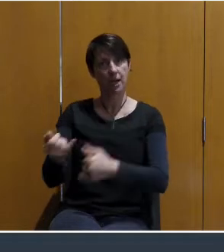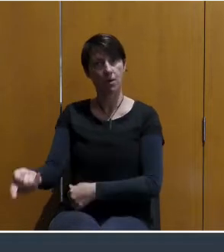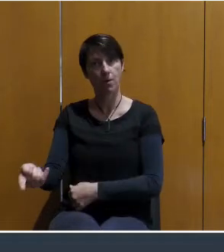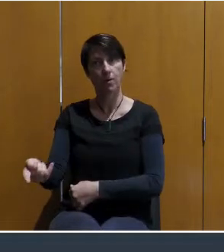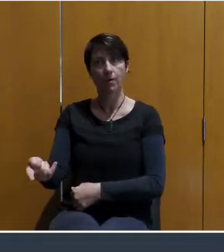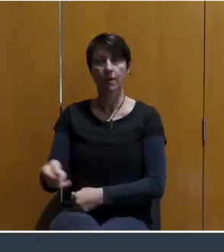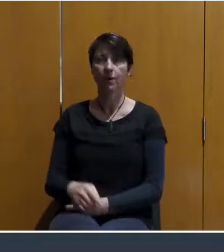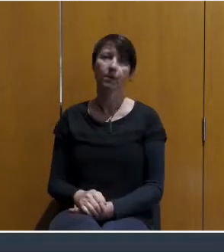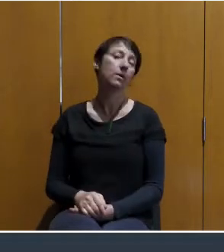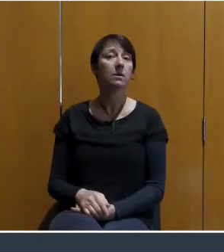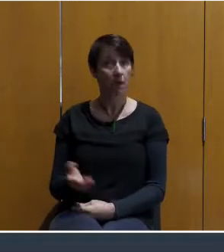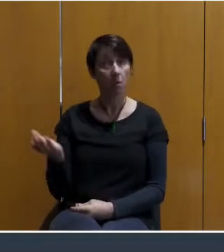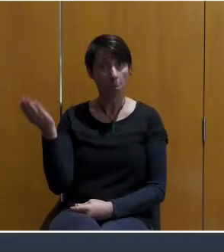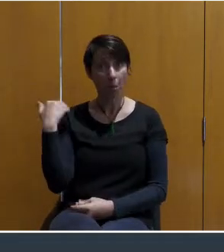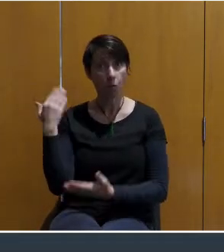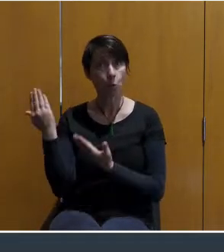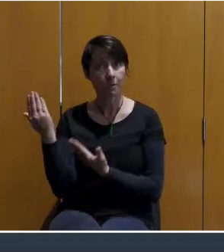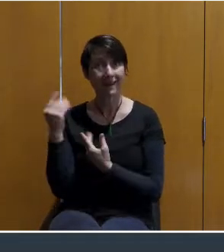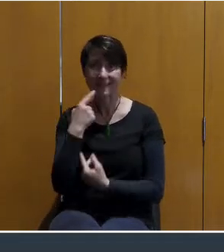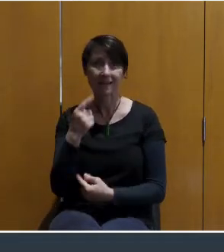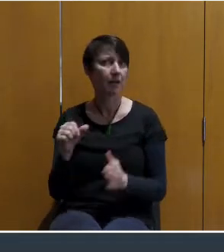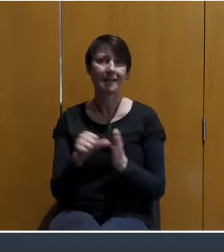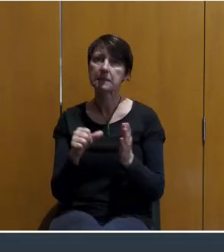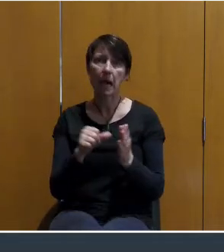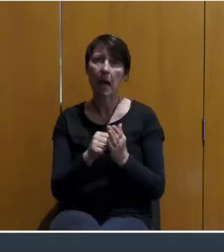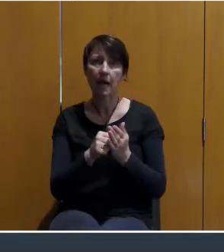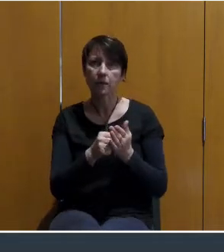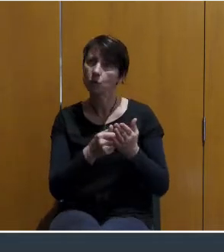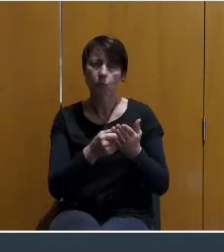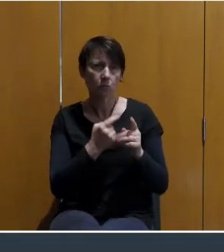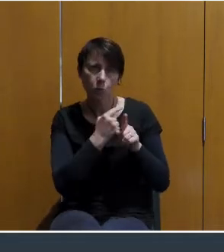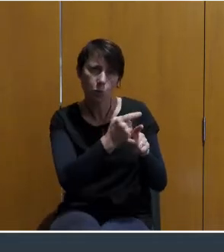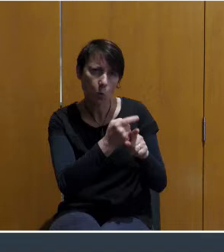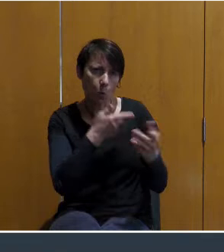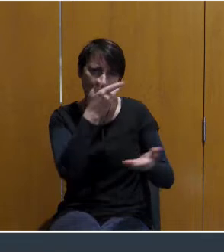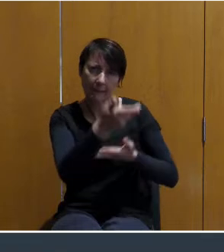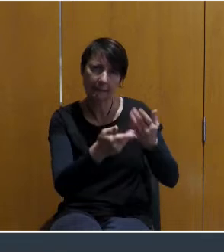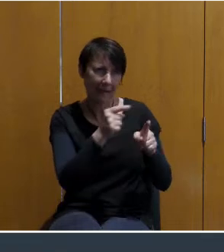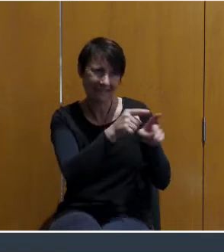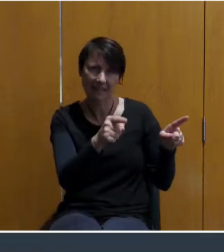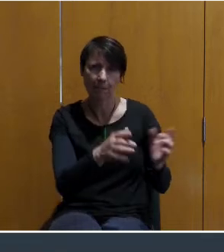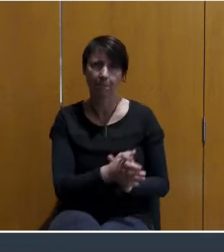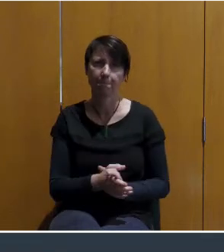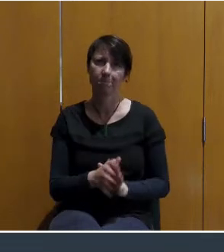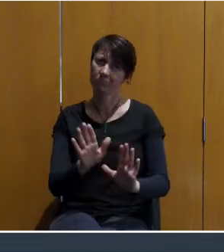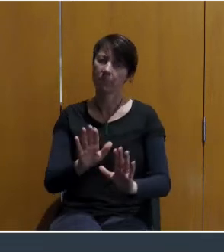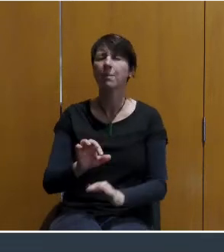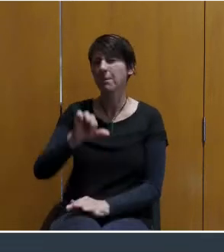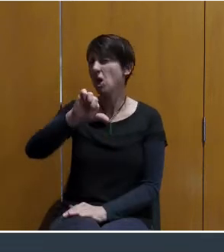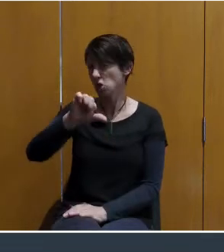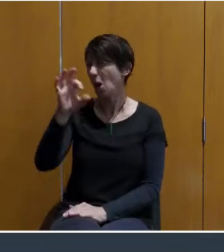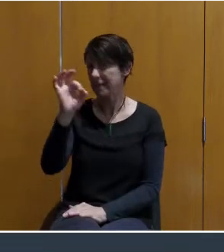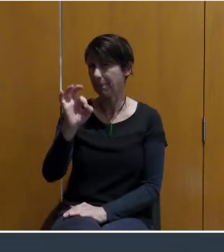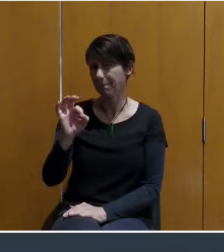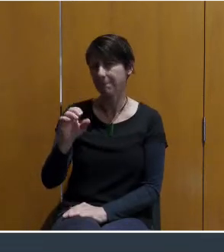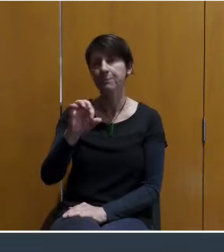said, it's very difficult to talk to these people sometimes. I should say that 90% of the people